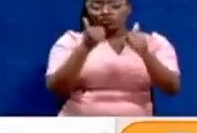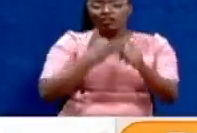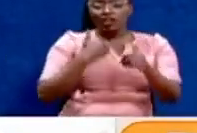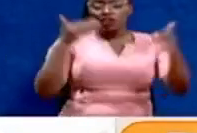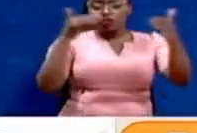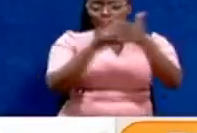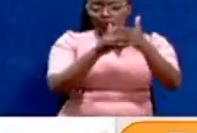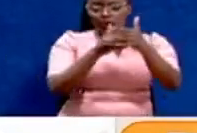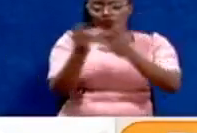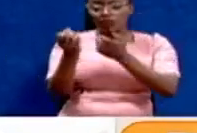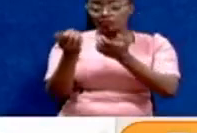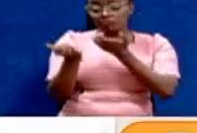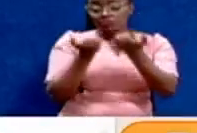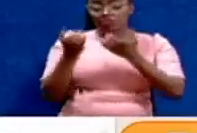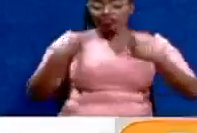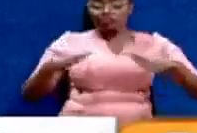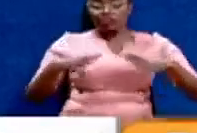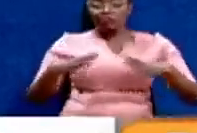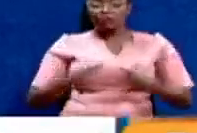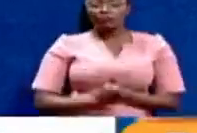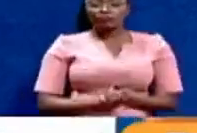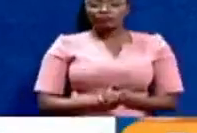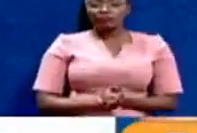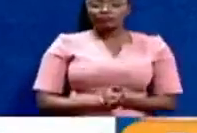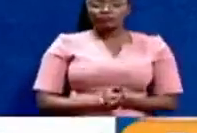ban on the traders.